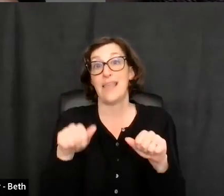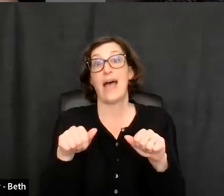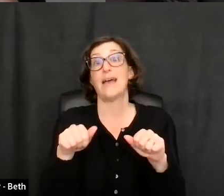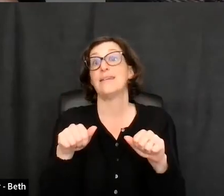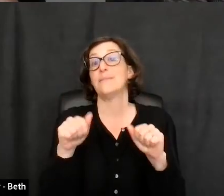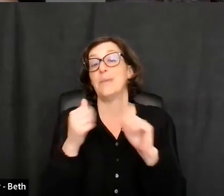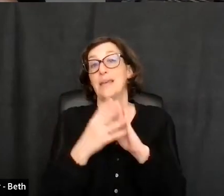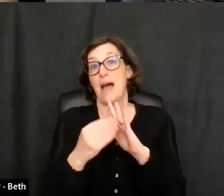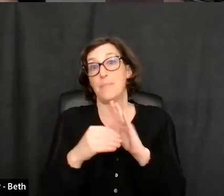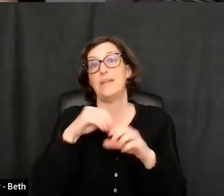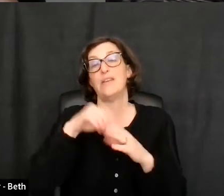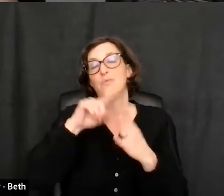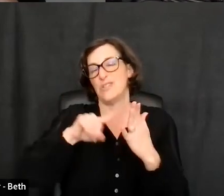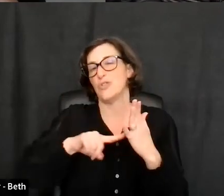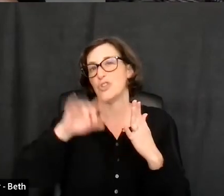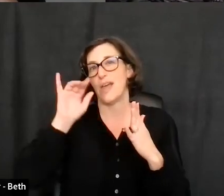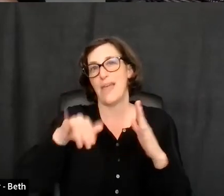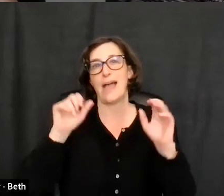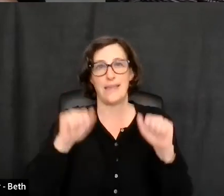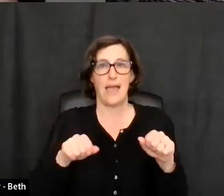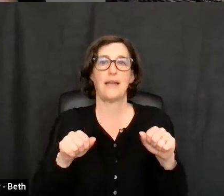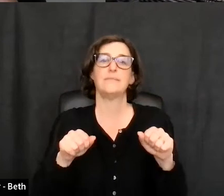in research, right? Like that all can be done